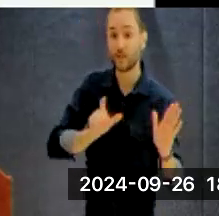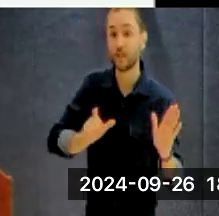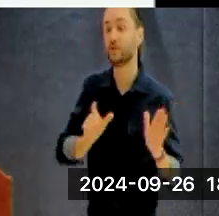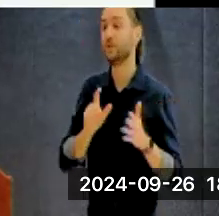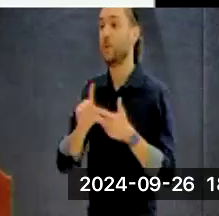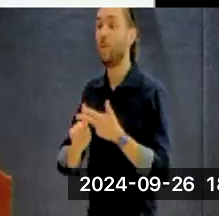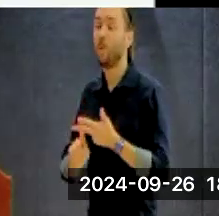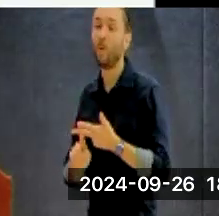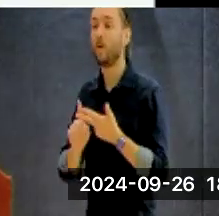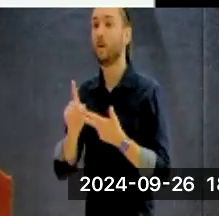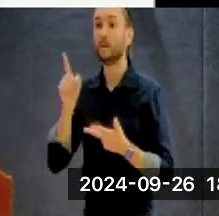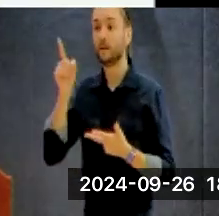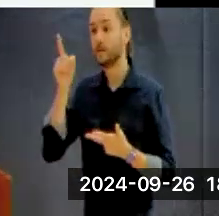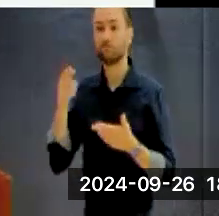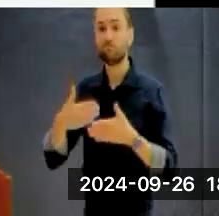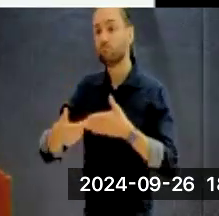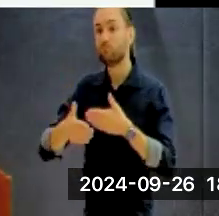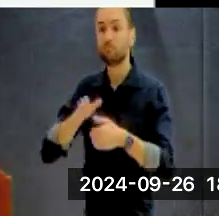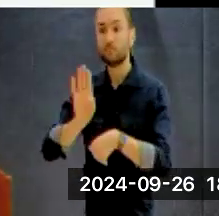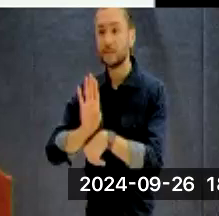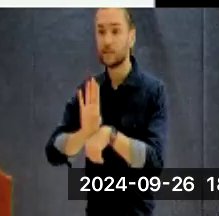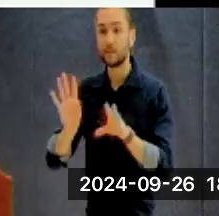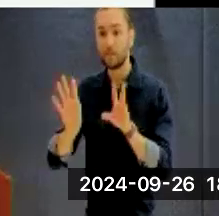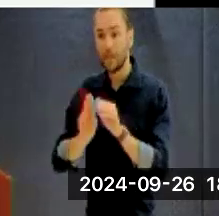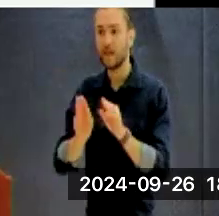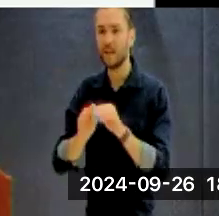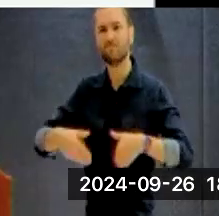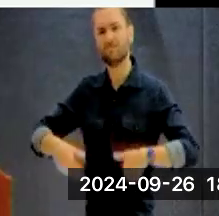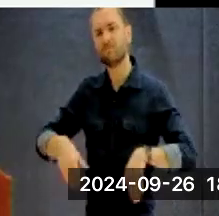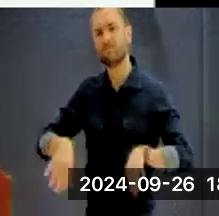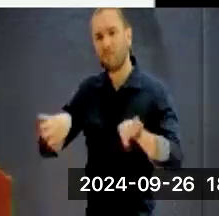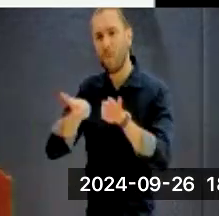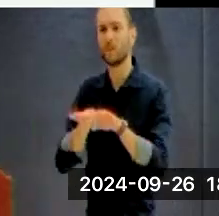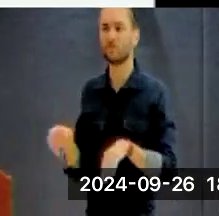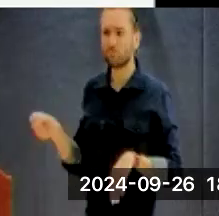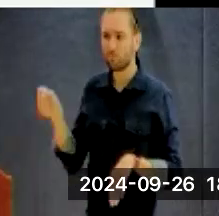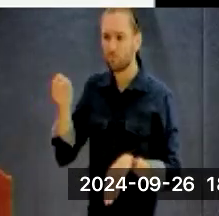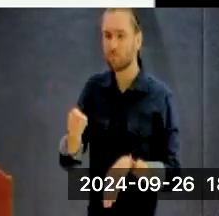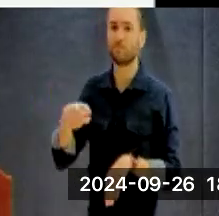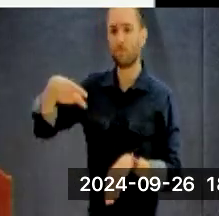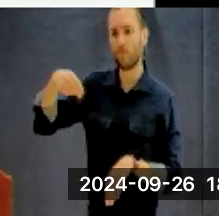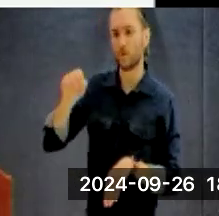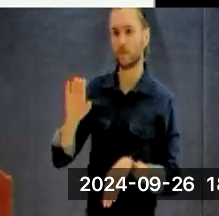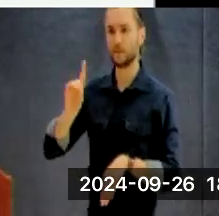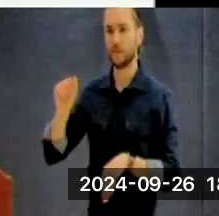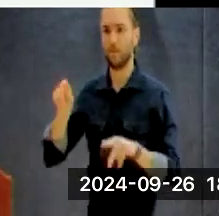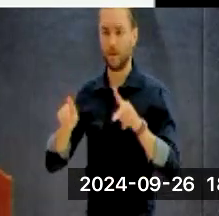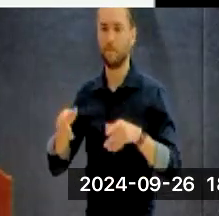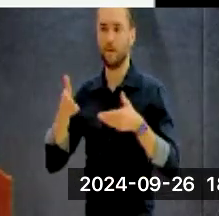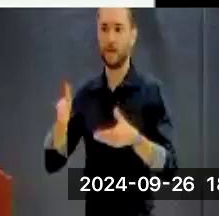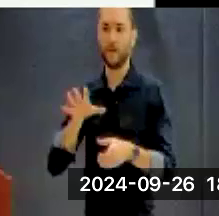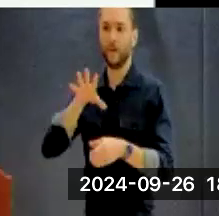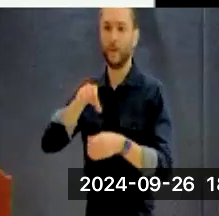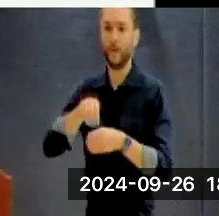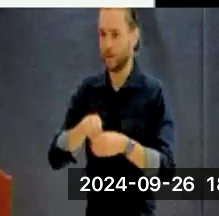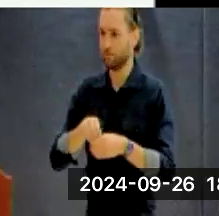it's in any type of business meeting, it's so important to have disabled people of color, especially at the table from the